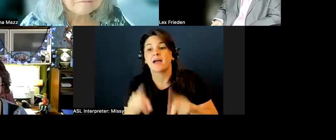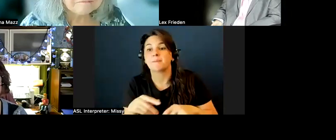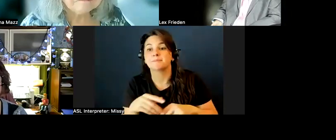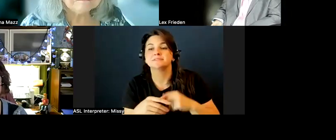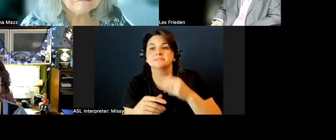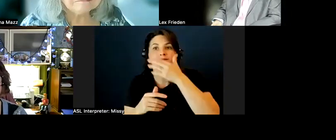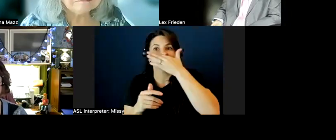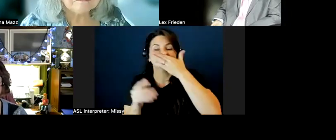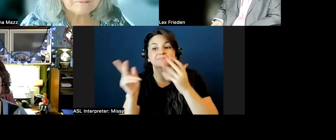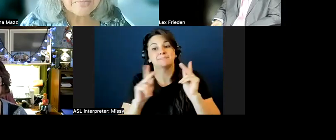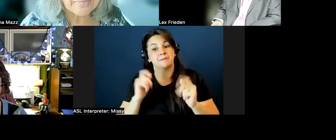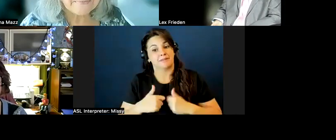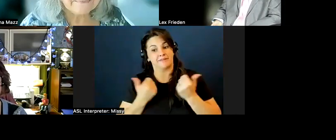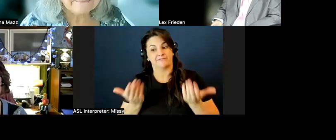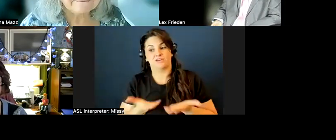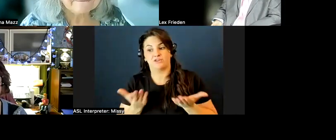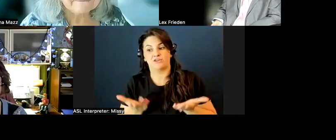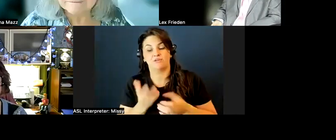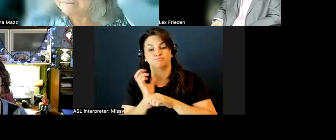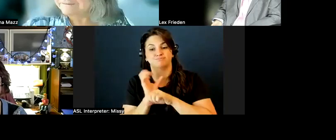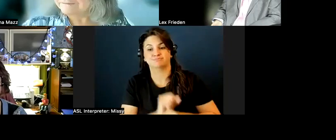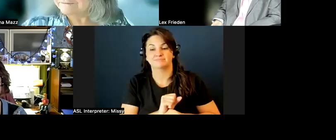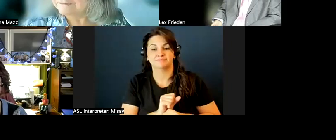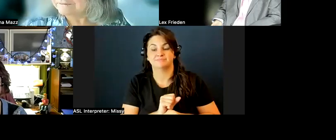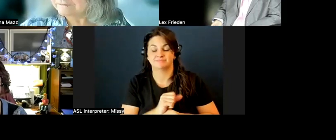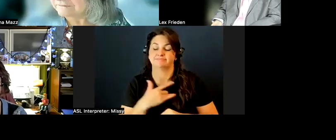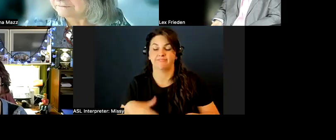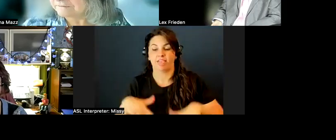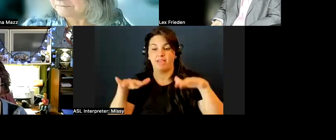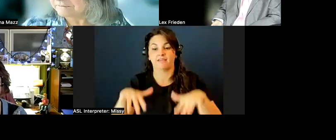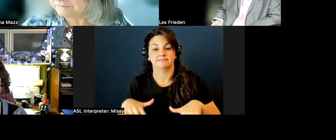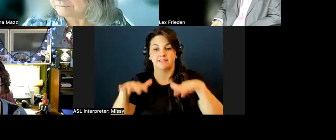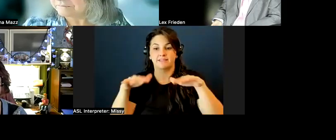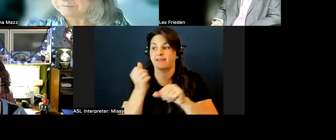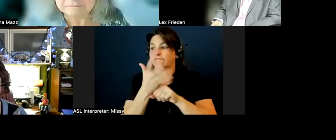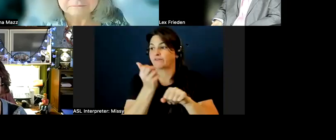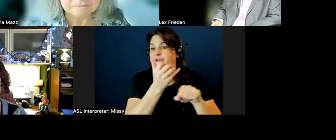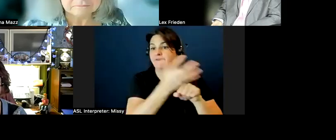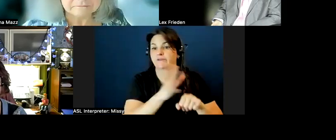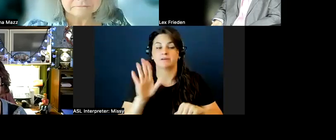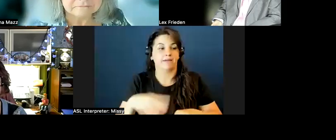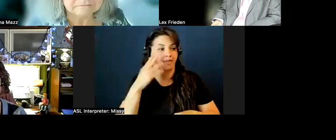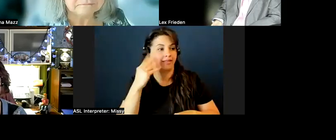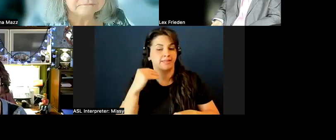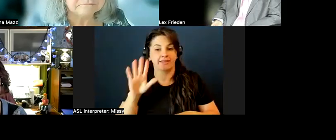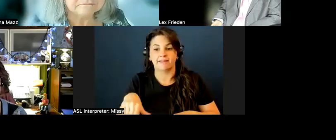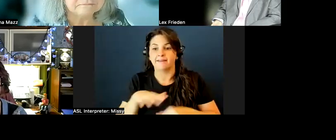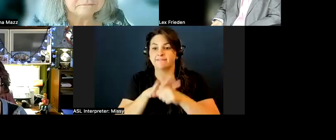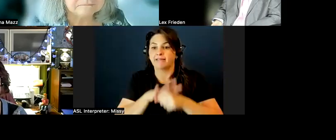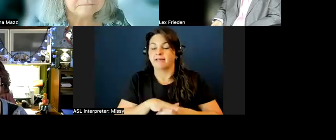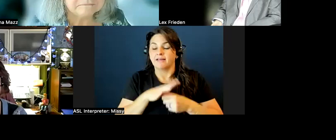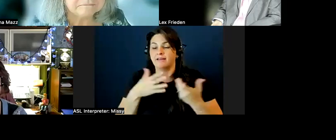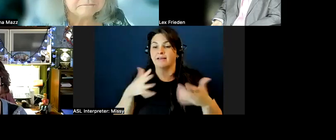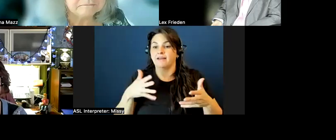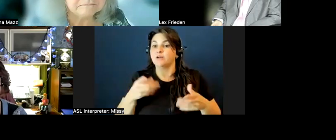live in our city, who are accustomed to being flooded every 5 years, begin to rebuild